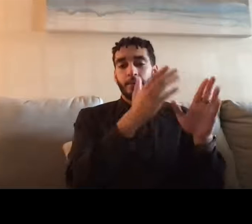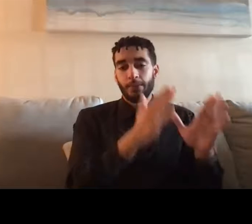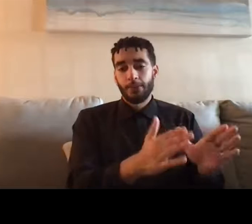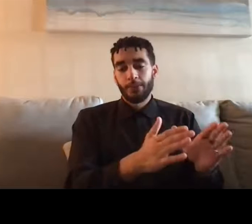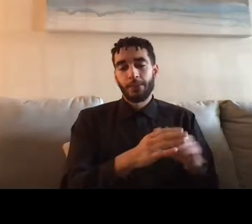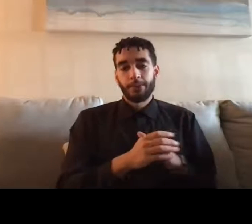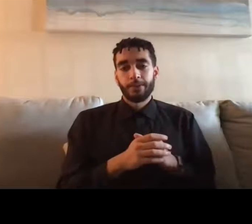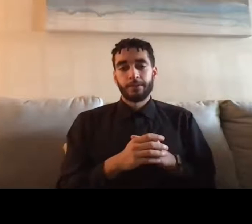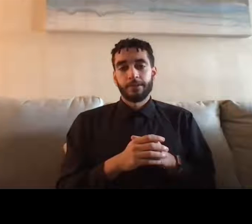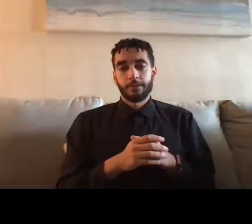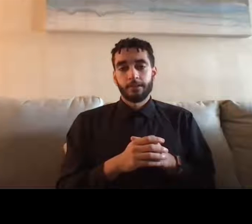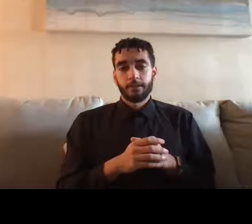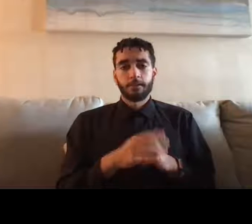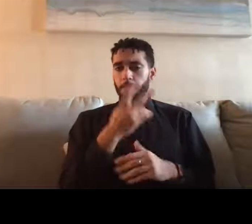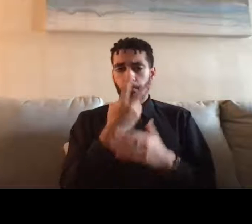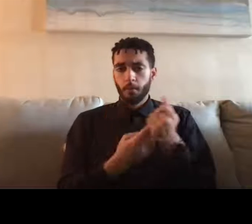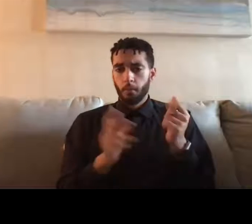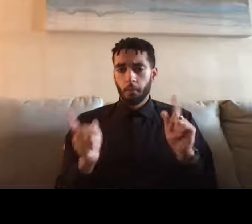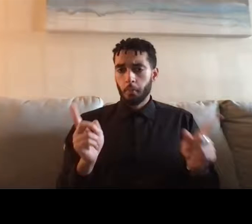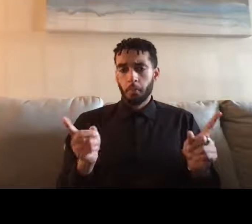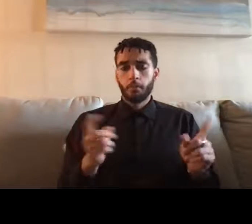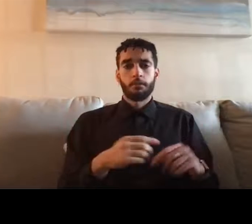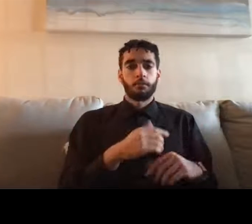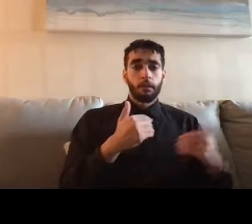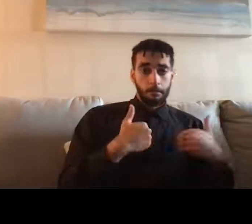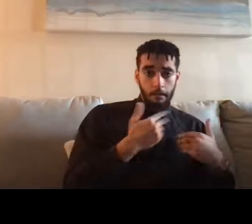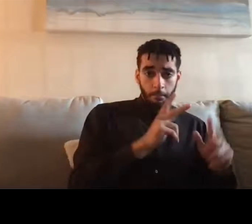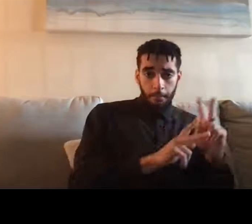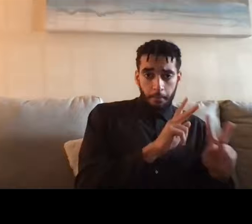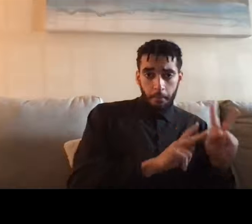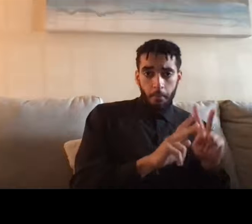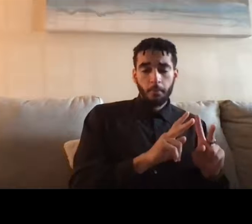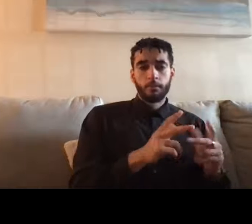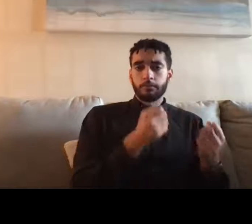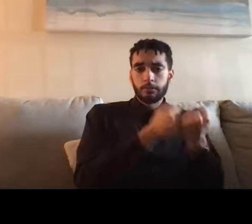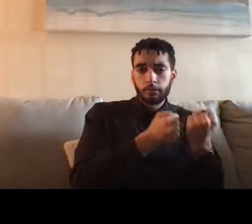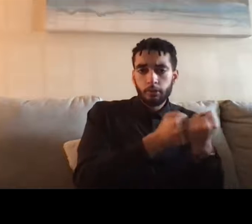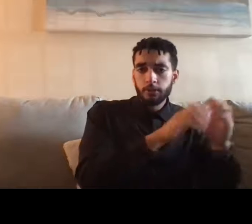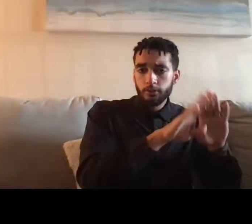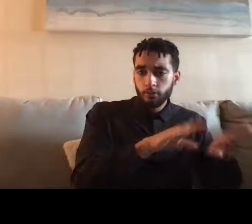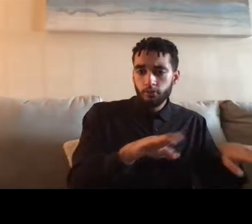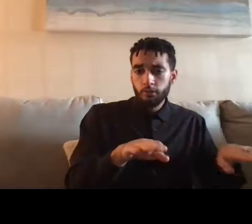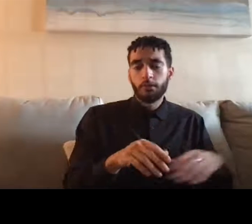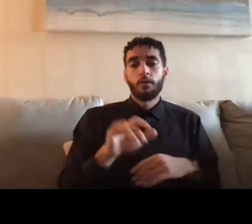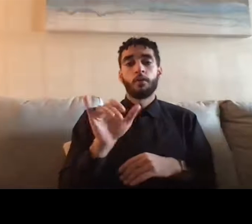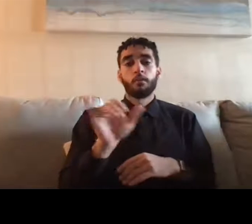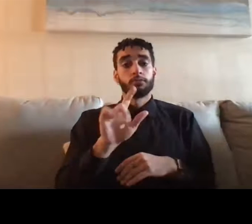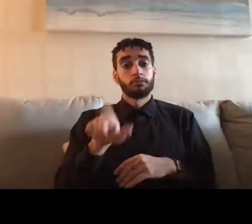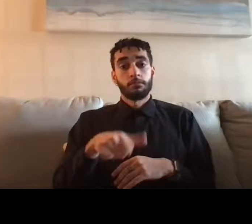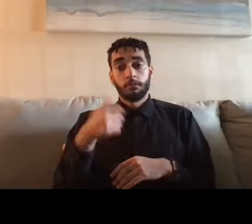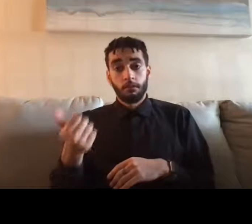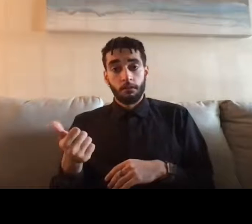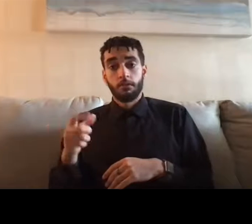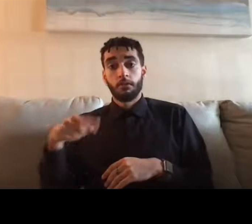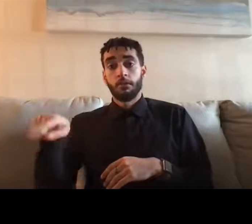economy on both ends. What does this mean for young people and supporting kids and children? And what does it mean for